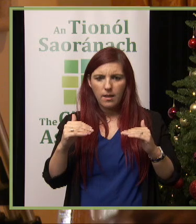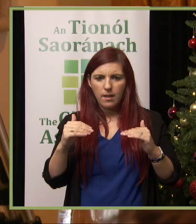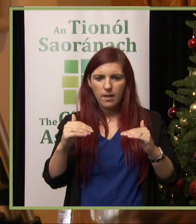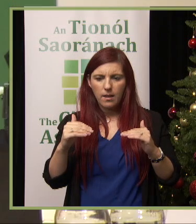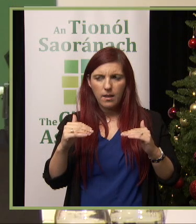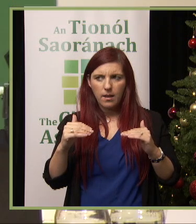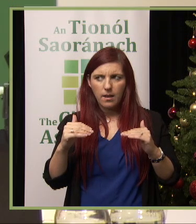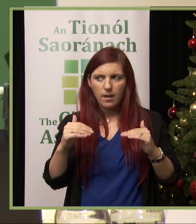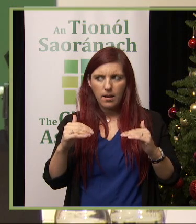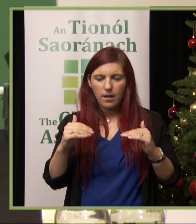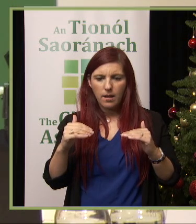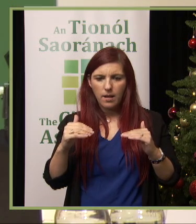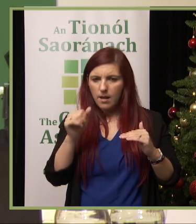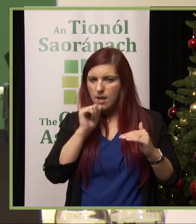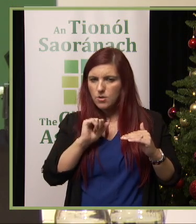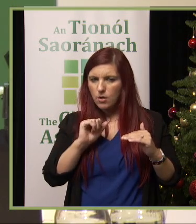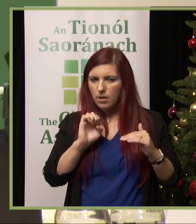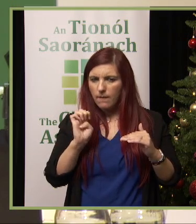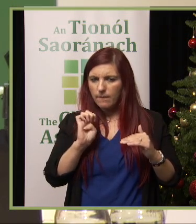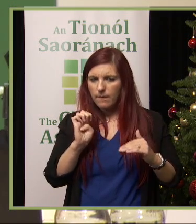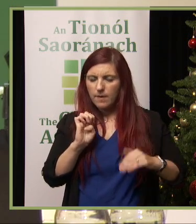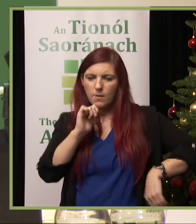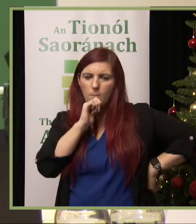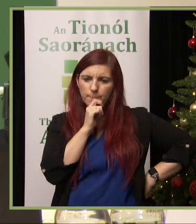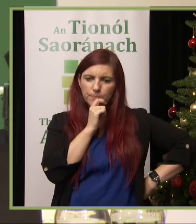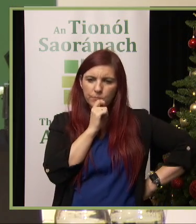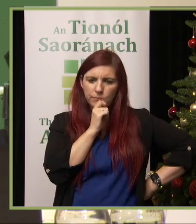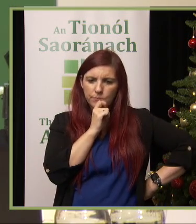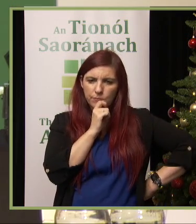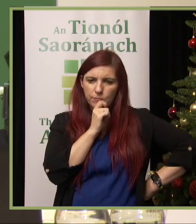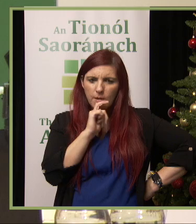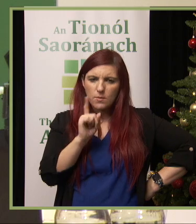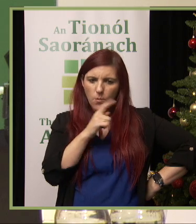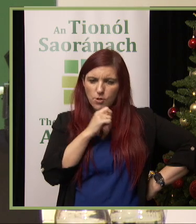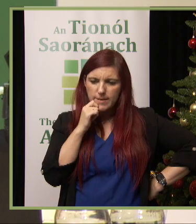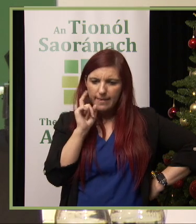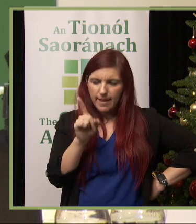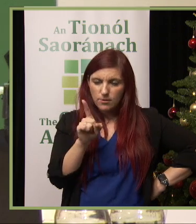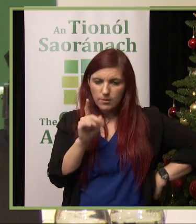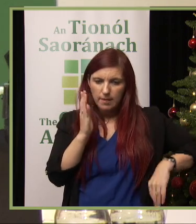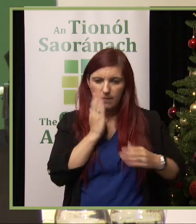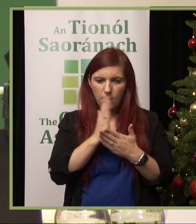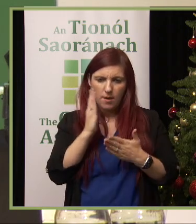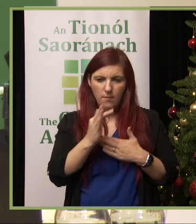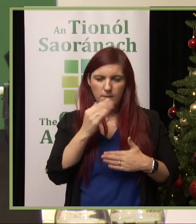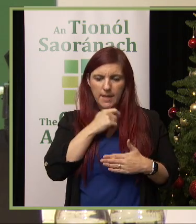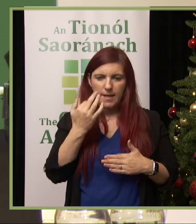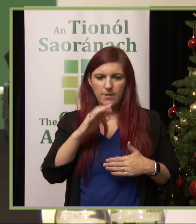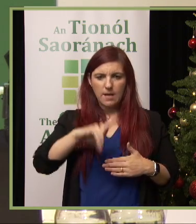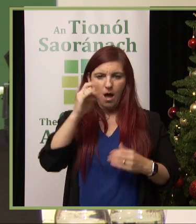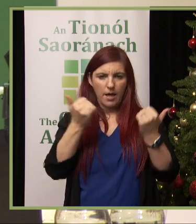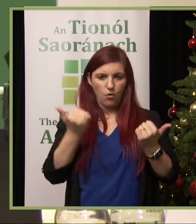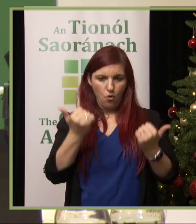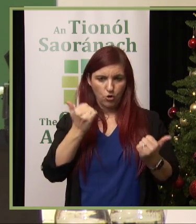too. Does that answer enough, or do you have another aspect to that? So we're just saying, is that to clarify, if there are High Court judges